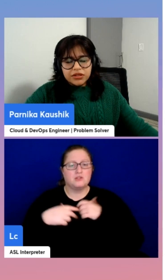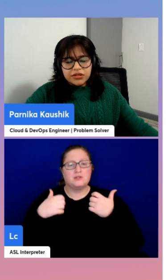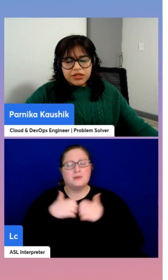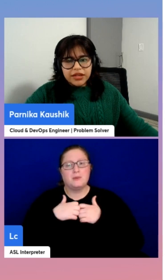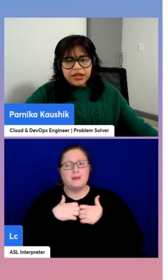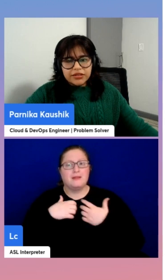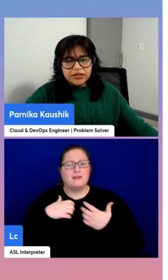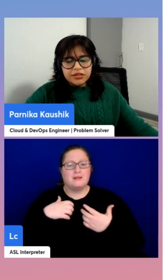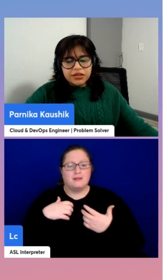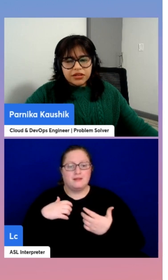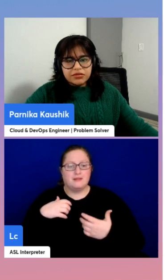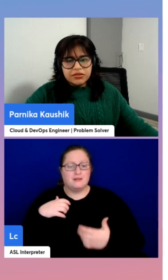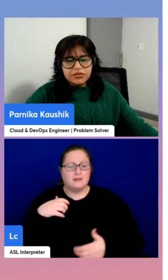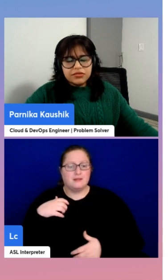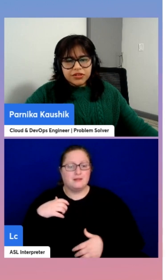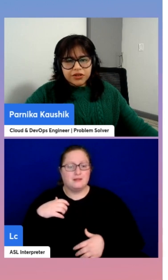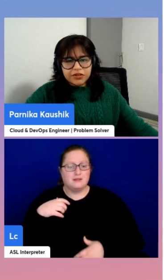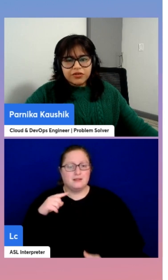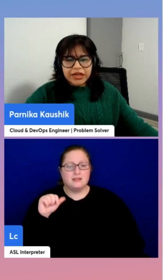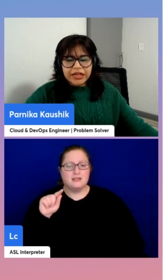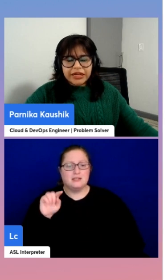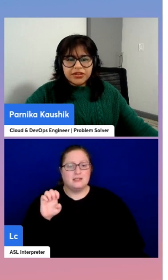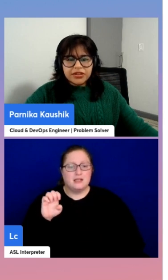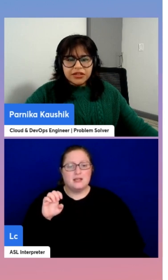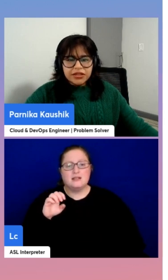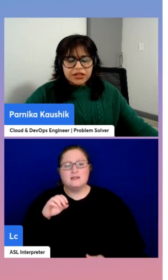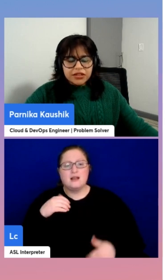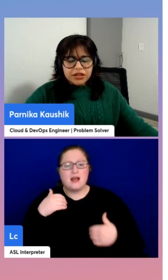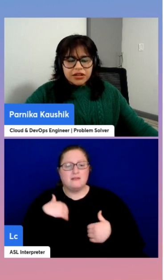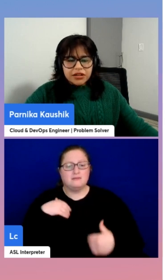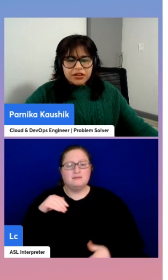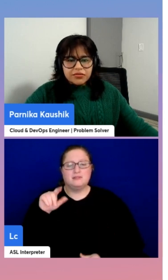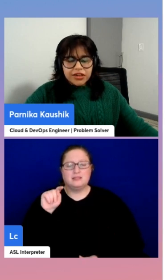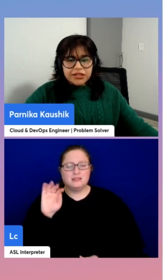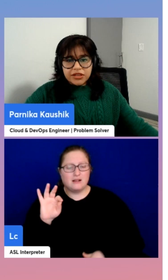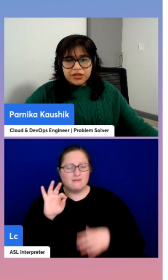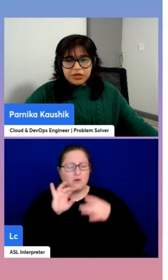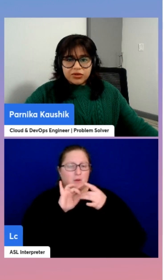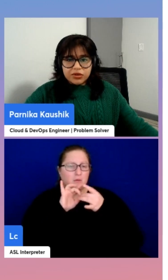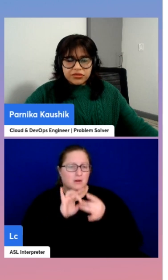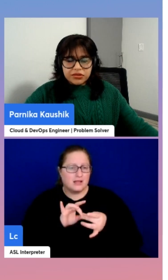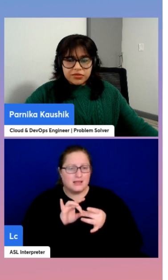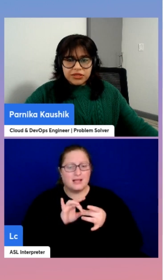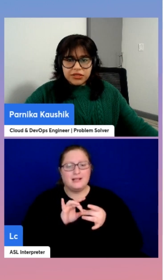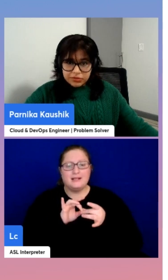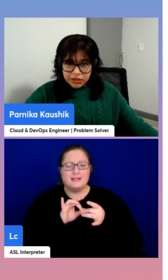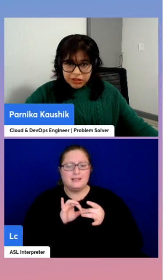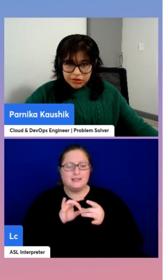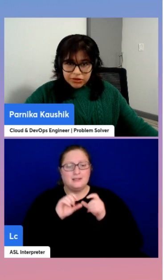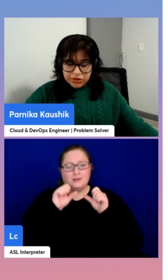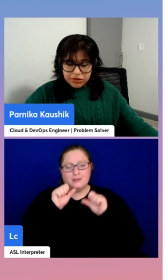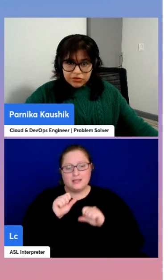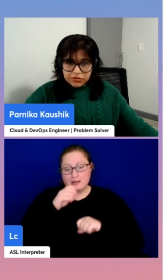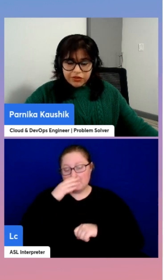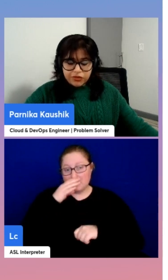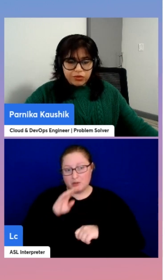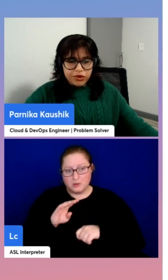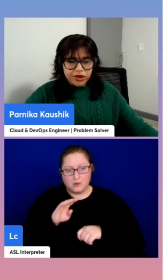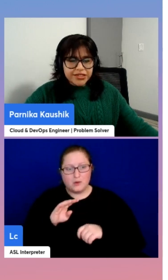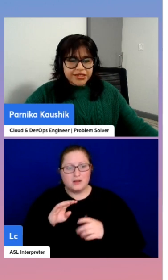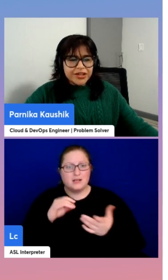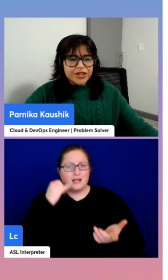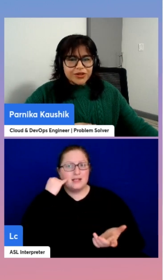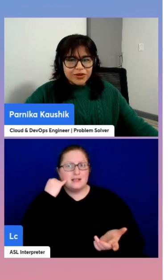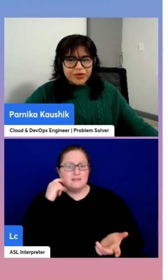git ignore that has, Terraform related files that can be ignored, especially something like your,